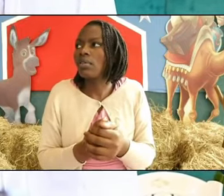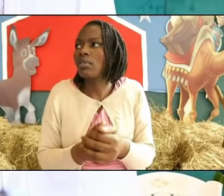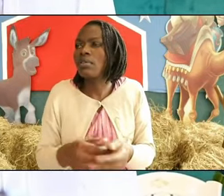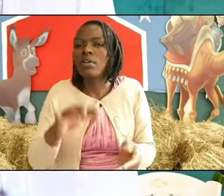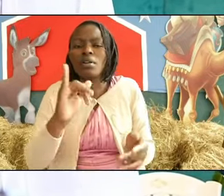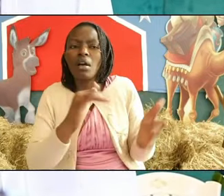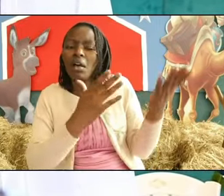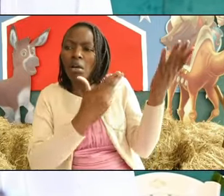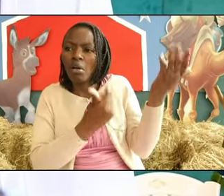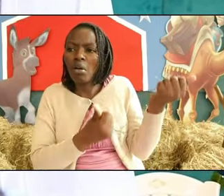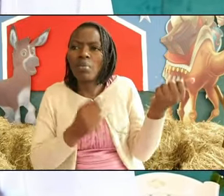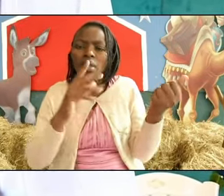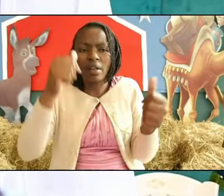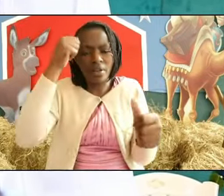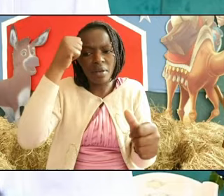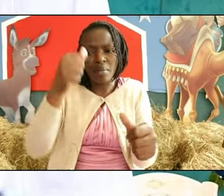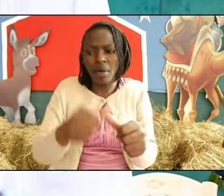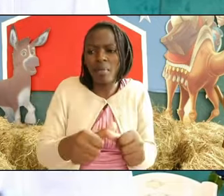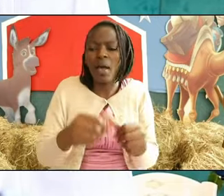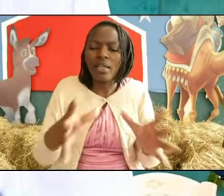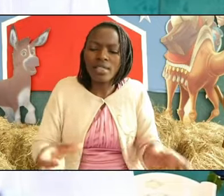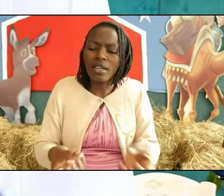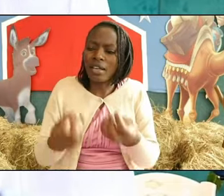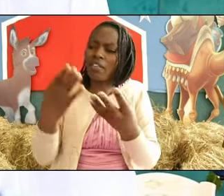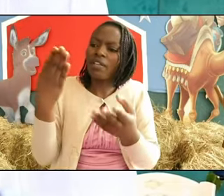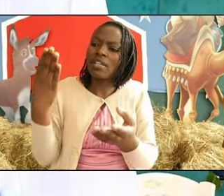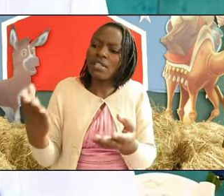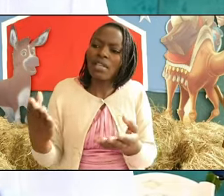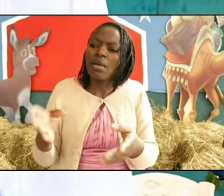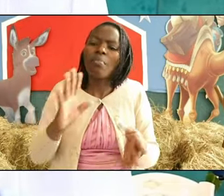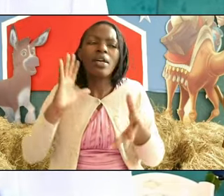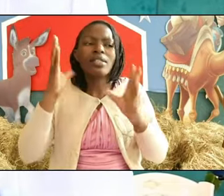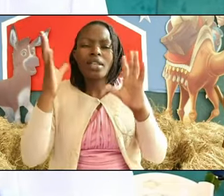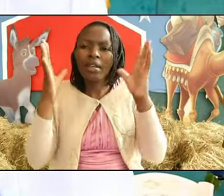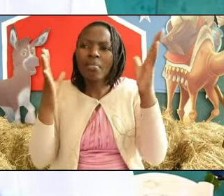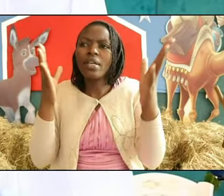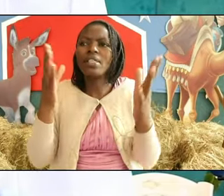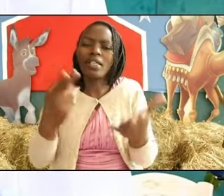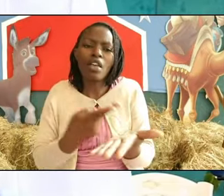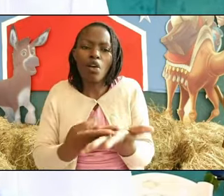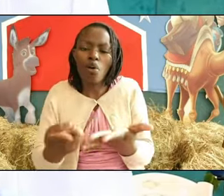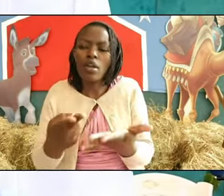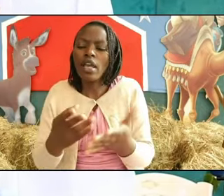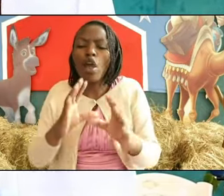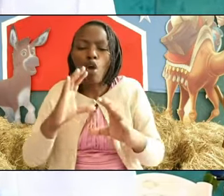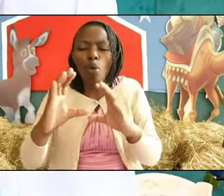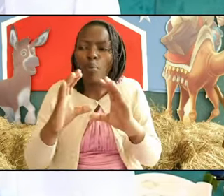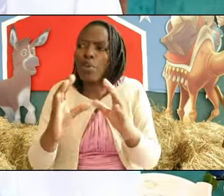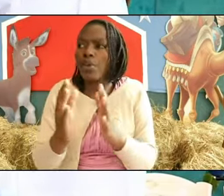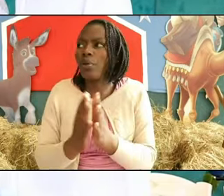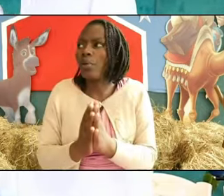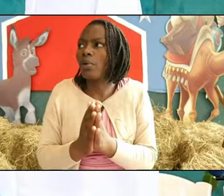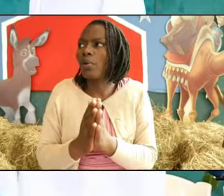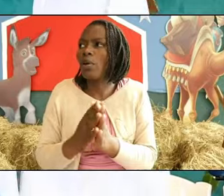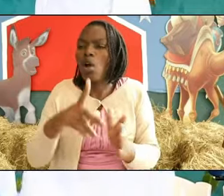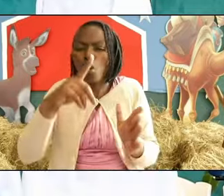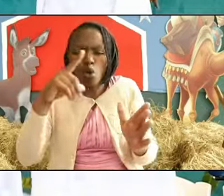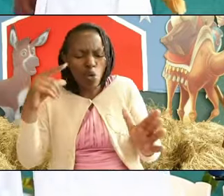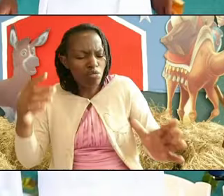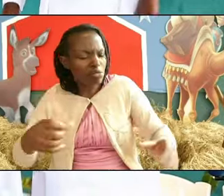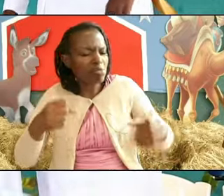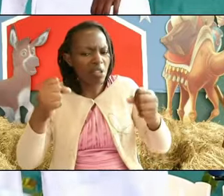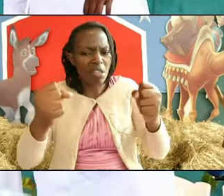I hope they will remember his sacrifice by celebrating the Holy Communion. Go strengthen my